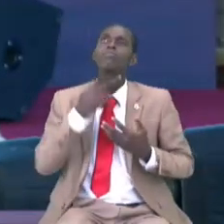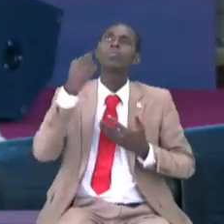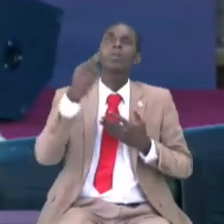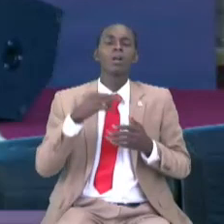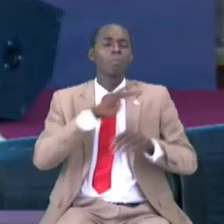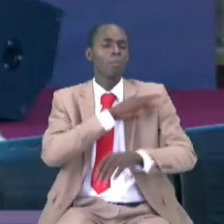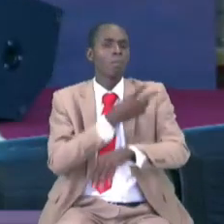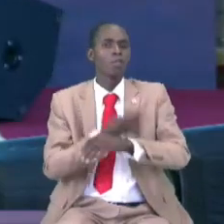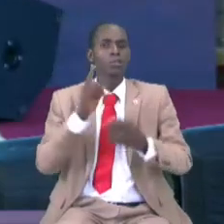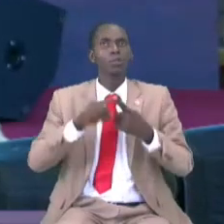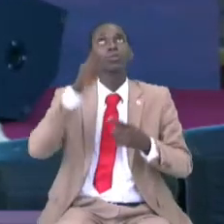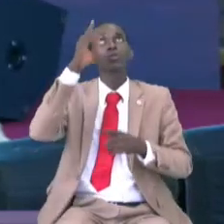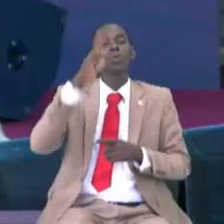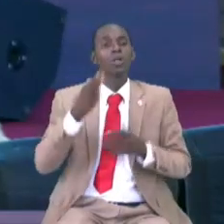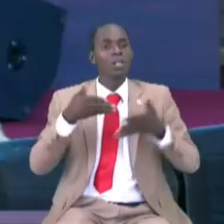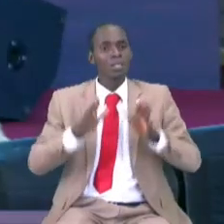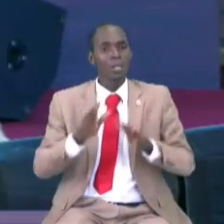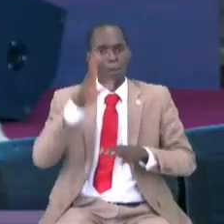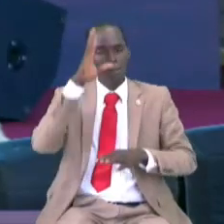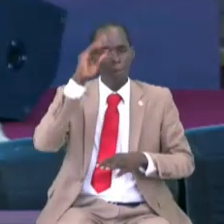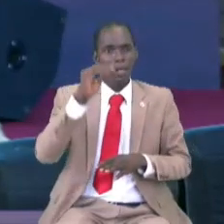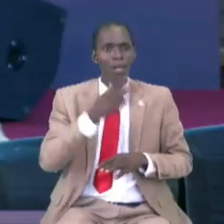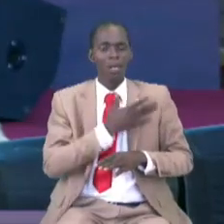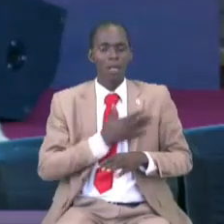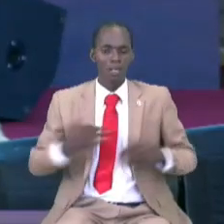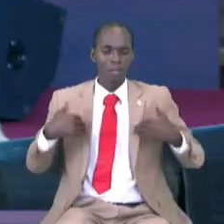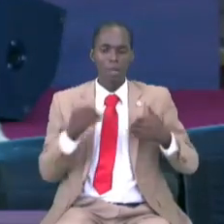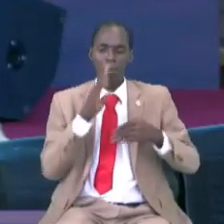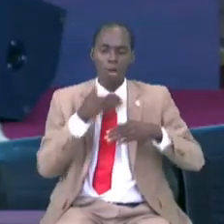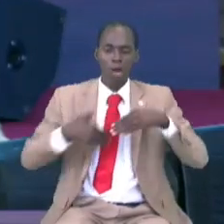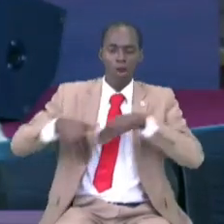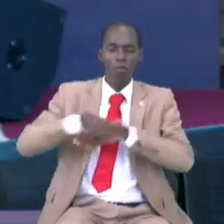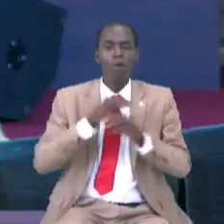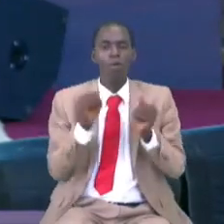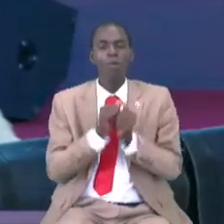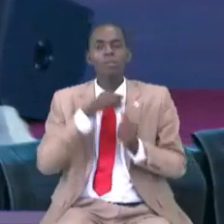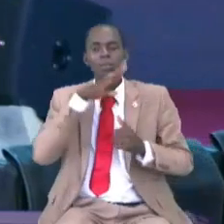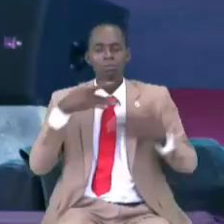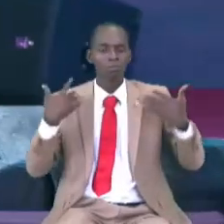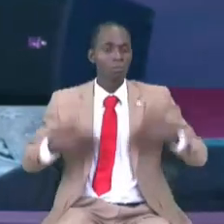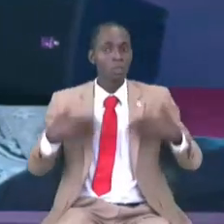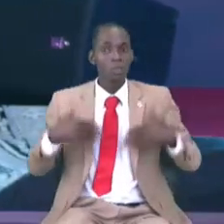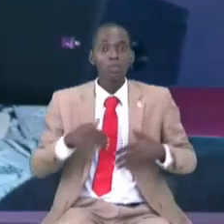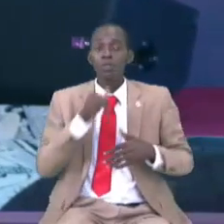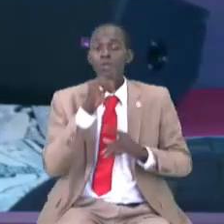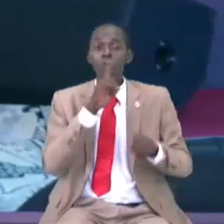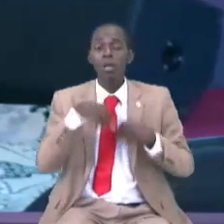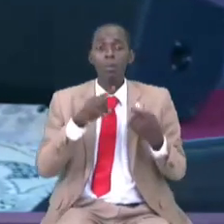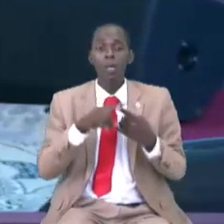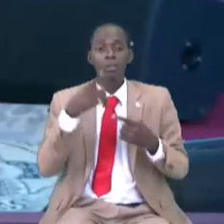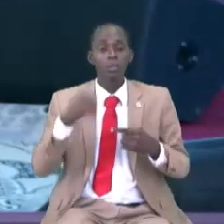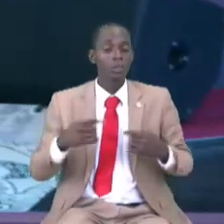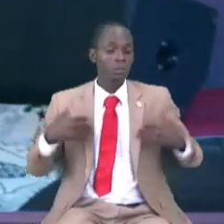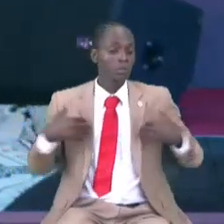with sackcloth. It's not talking about the beast in the forest. There's no way all the beasts in the forest can be clothed with